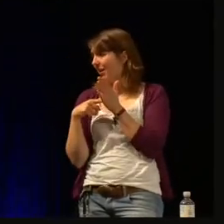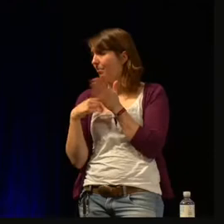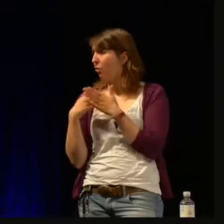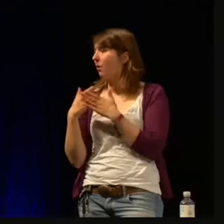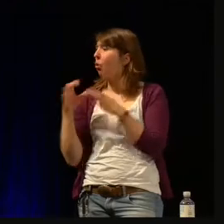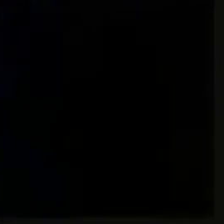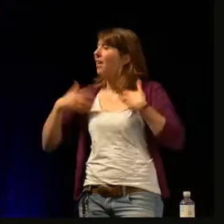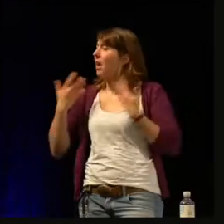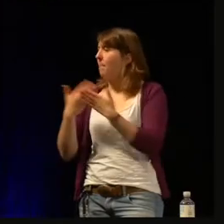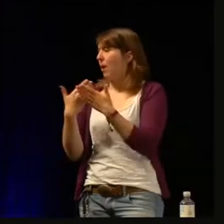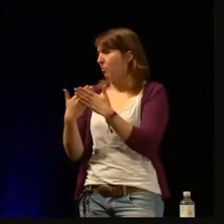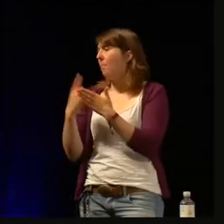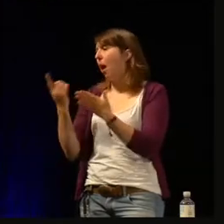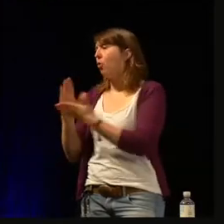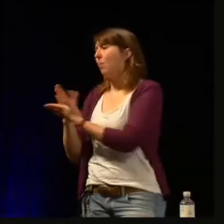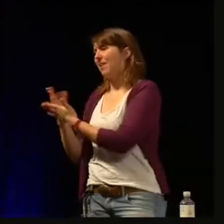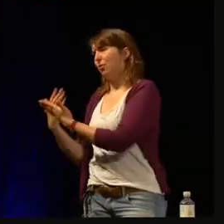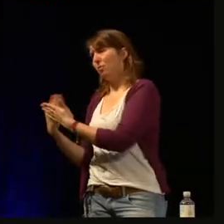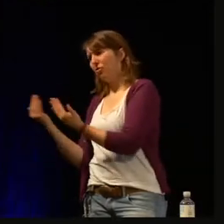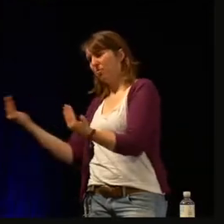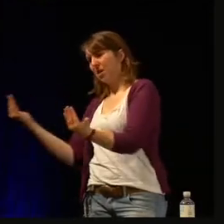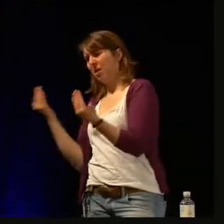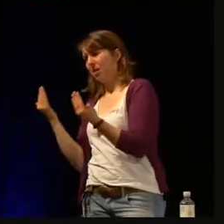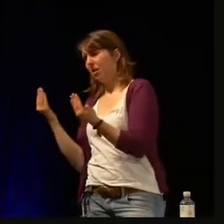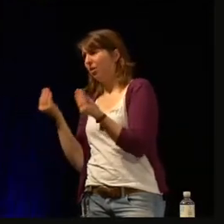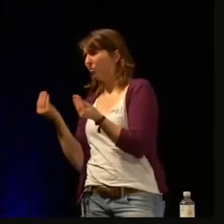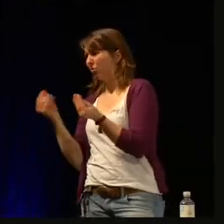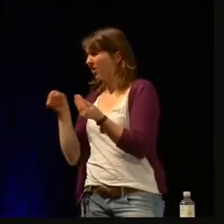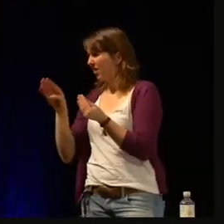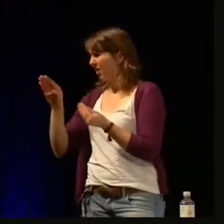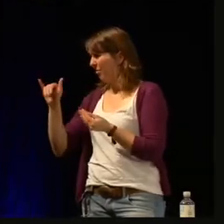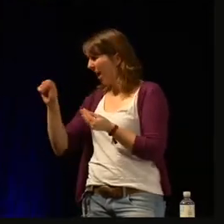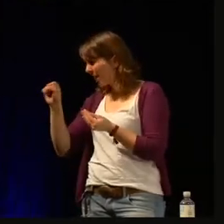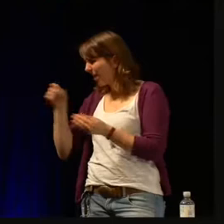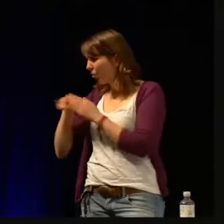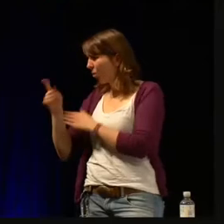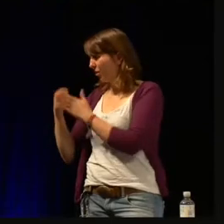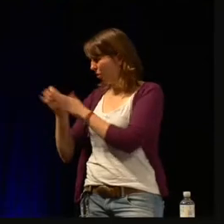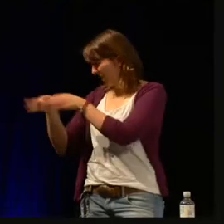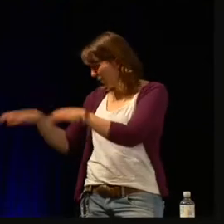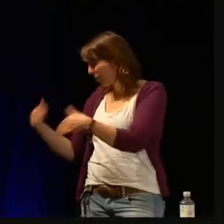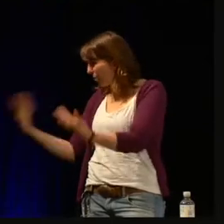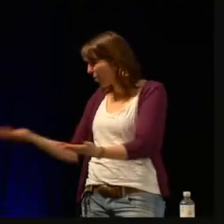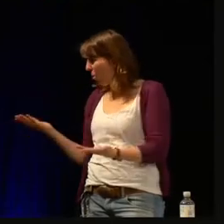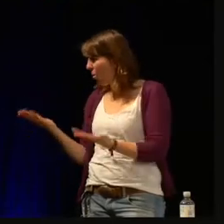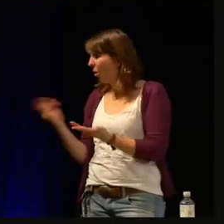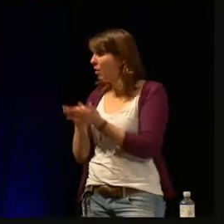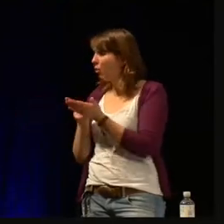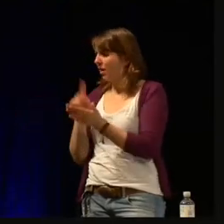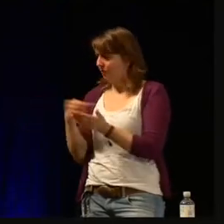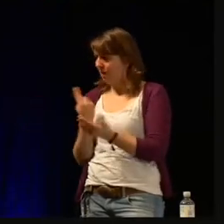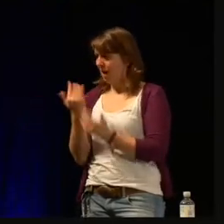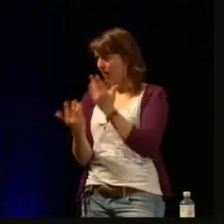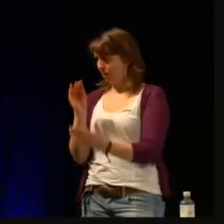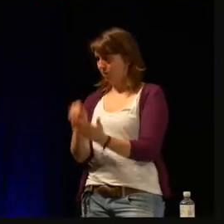In machine learning, what we've seen with regard to the gorilla example and other, isn't this an example of the cost